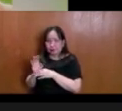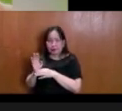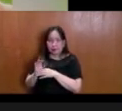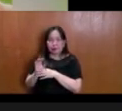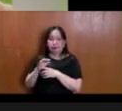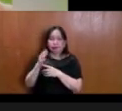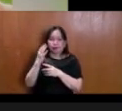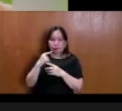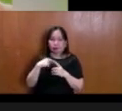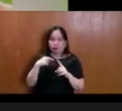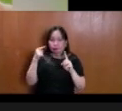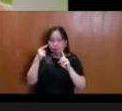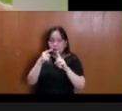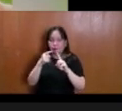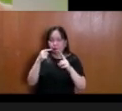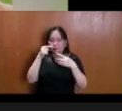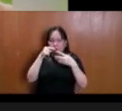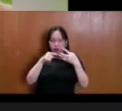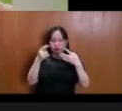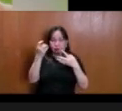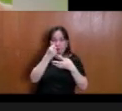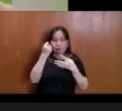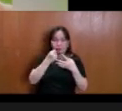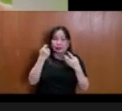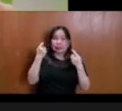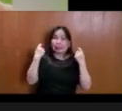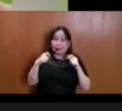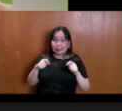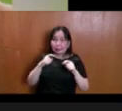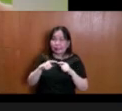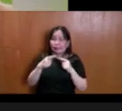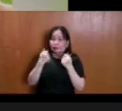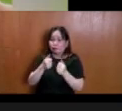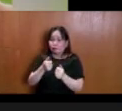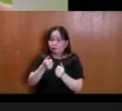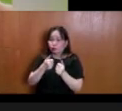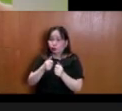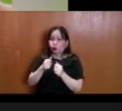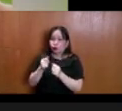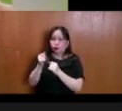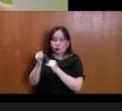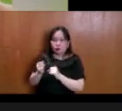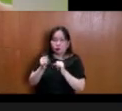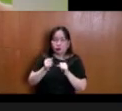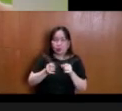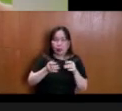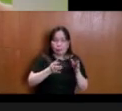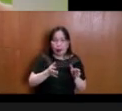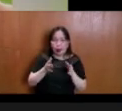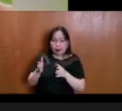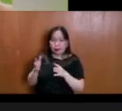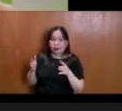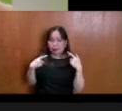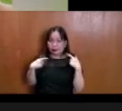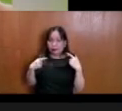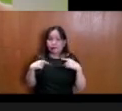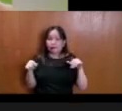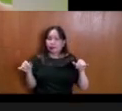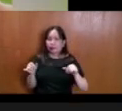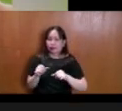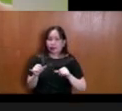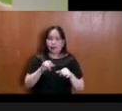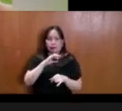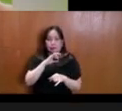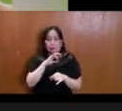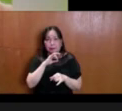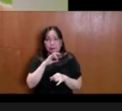we are pursuing objectives based on these individual strategies that we have, and also at the same time